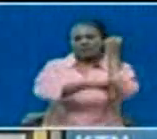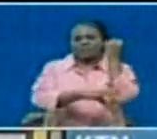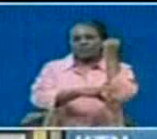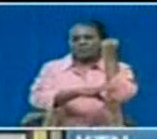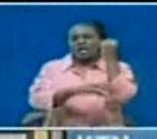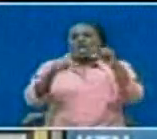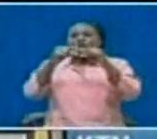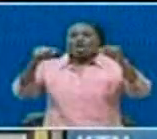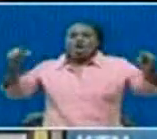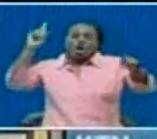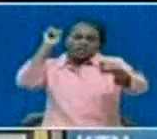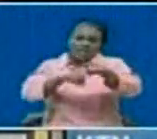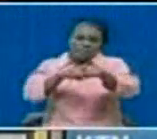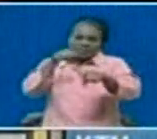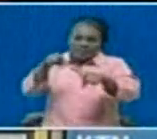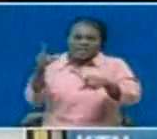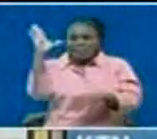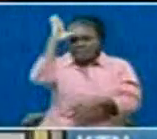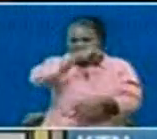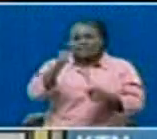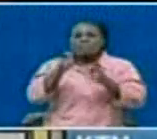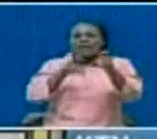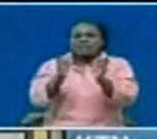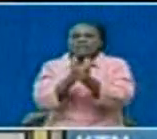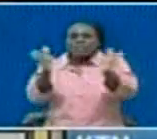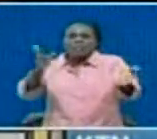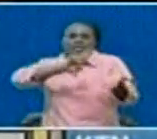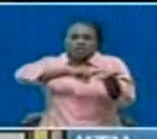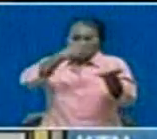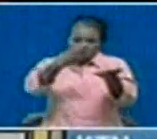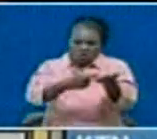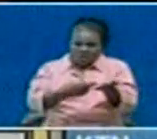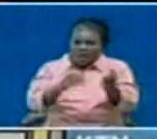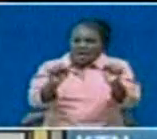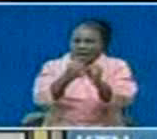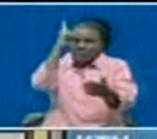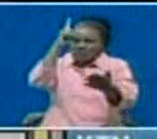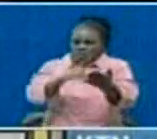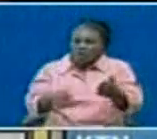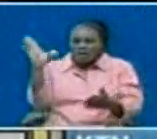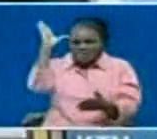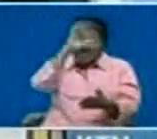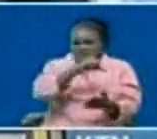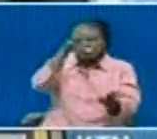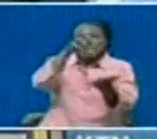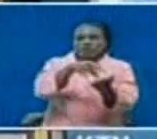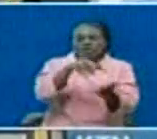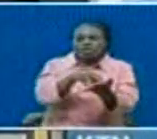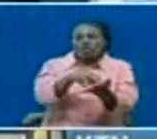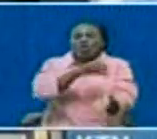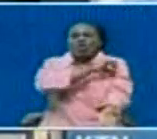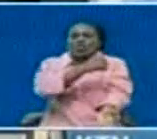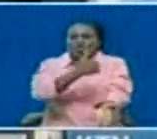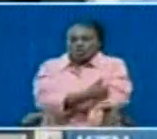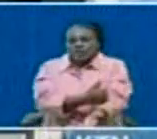too long, this pattern of mismanagement of our public resources has resulted in dispossession, strife, and poverty